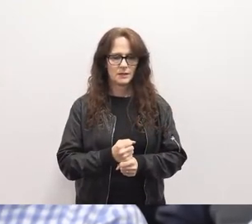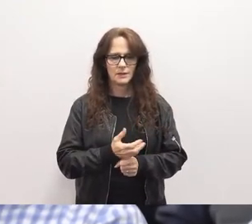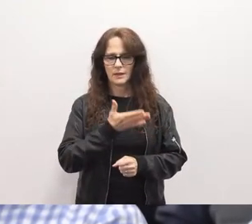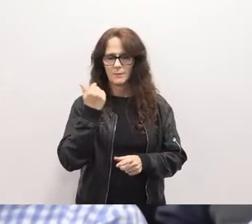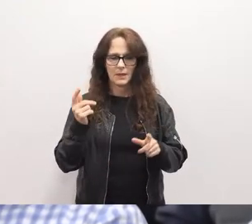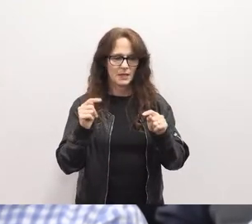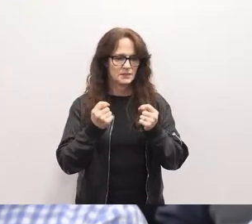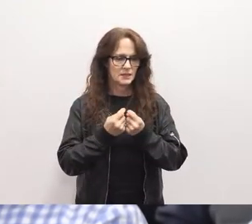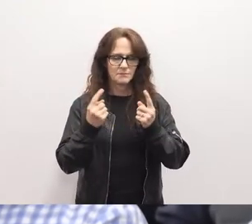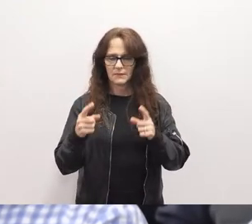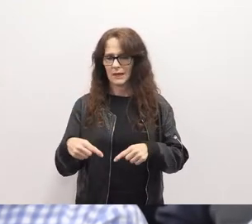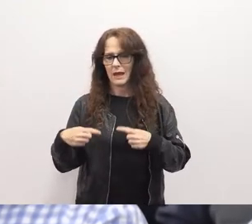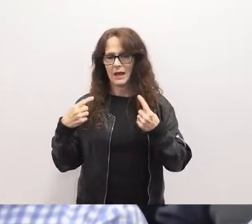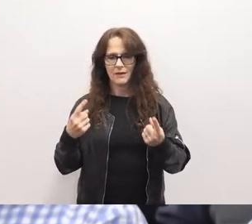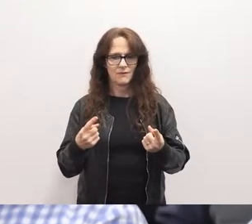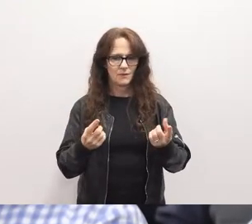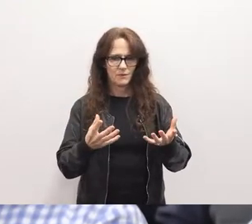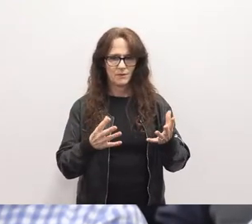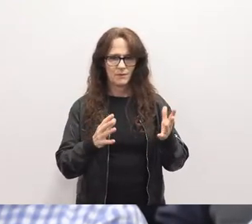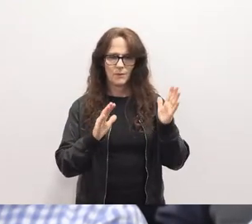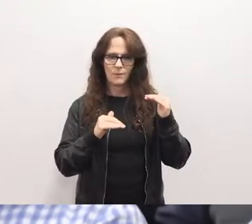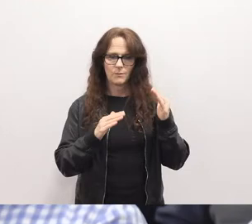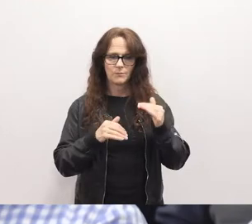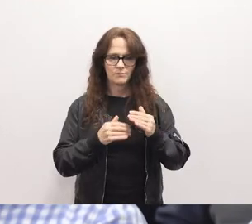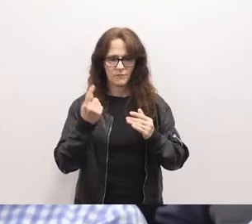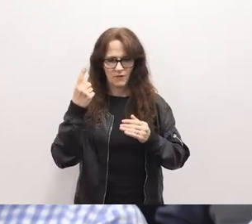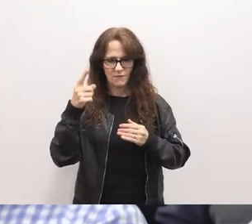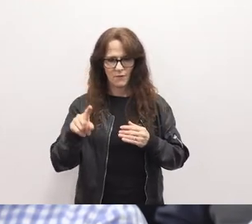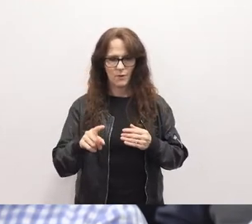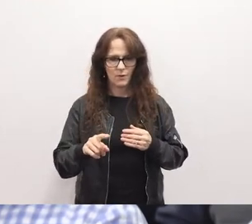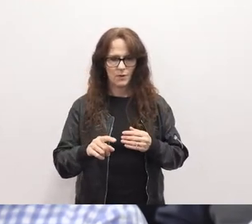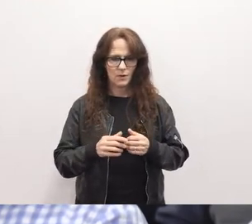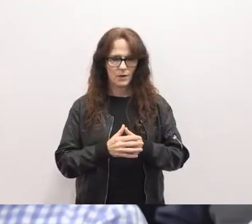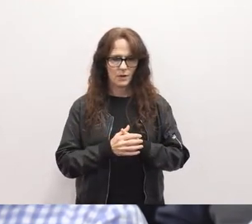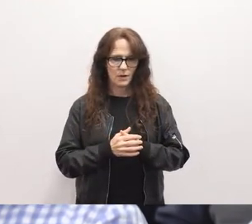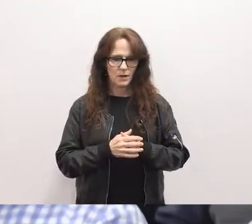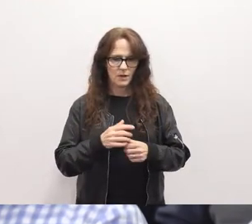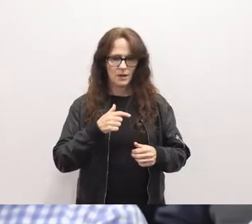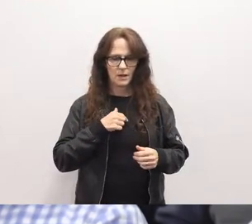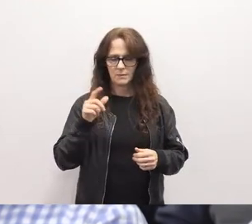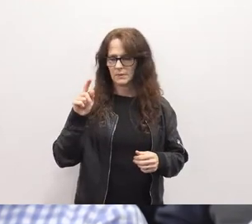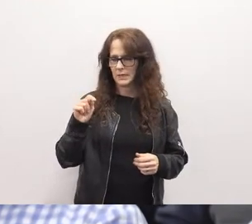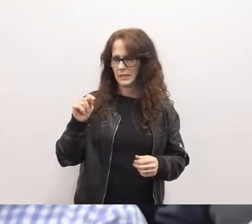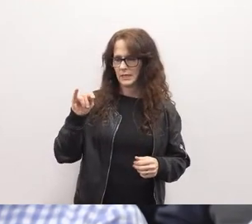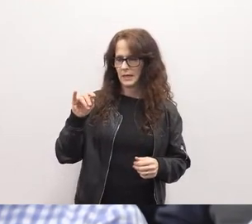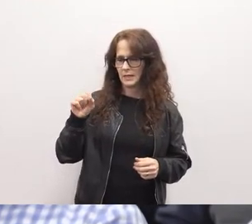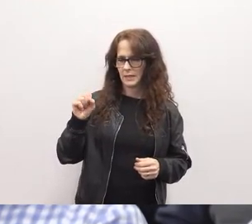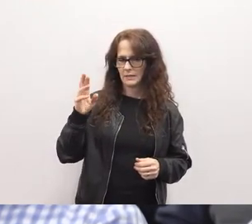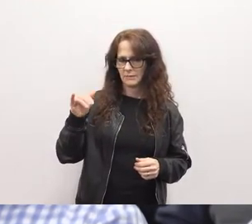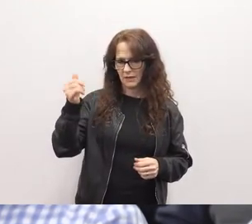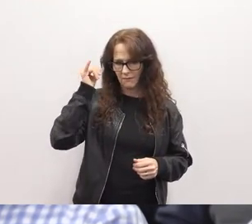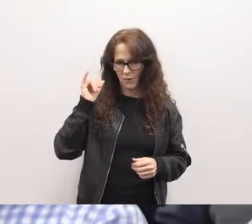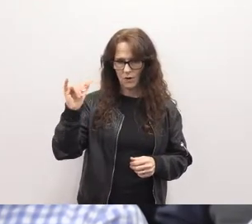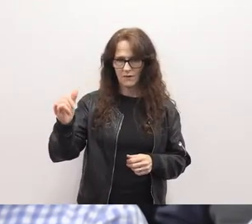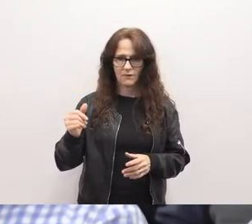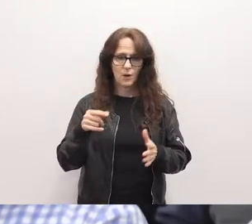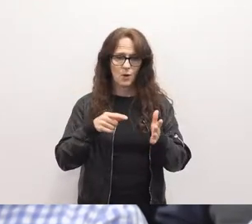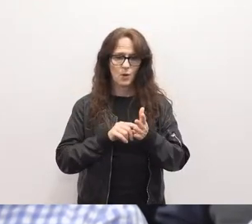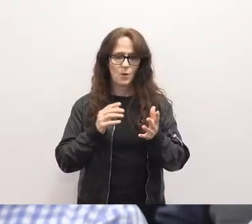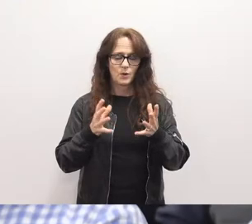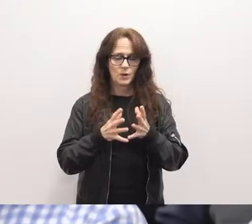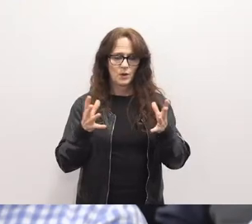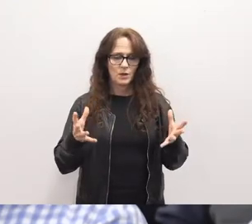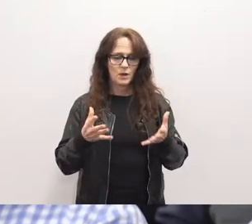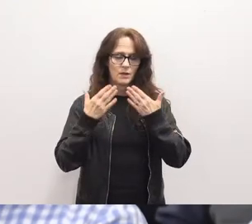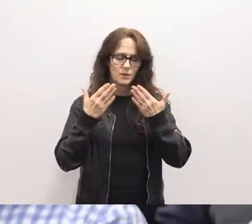team I could have ever hoped for. I'm proud to say that I am TISB forever. I owe you all a debt